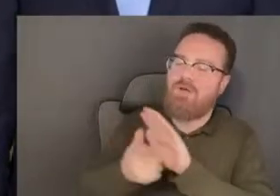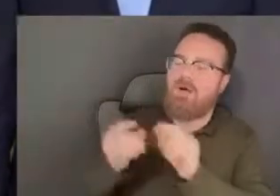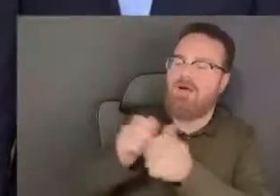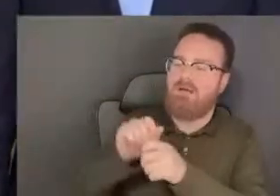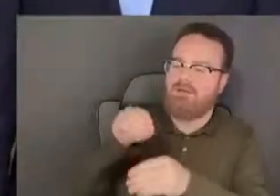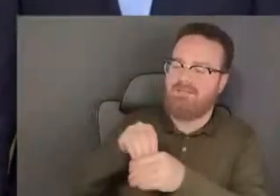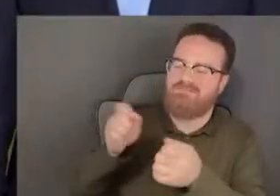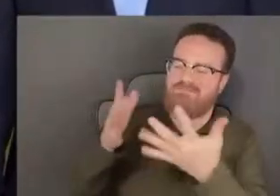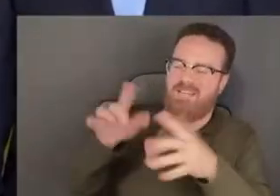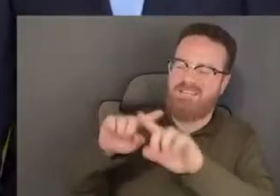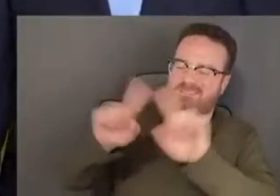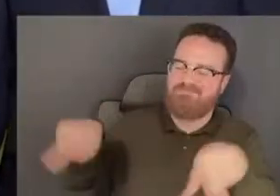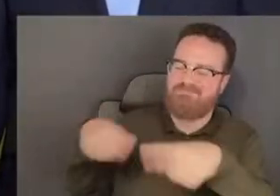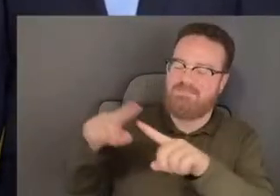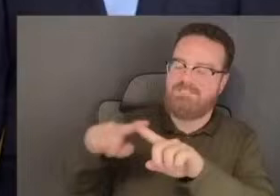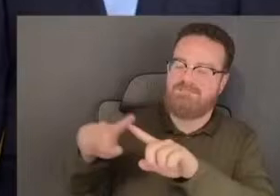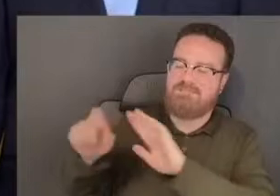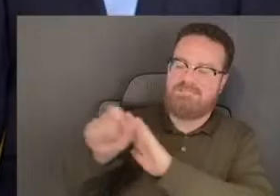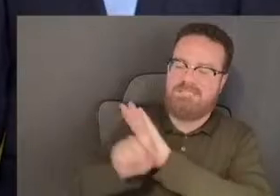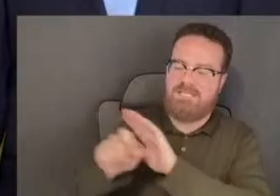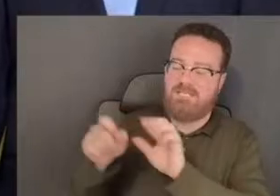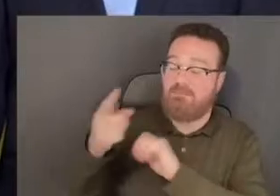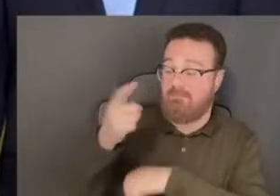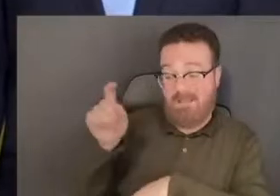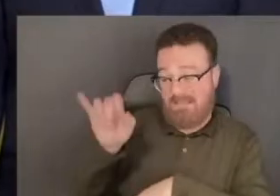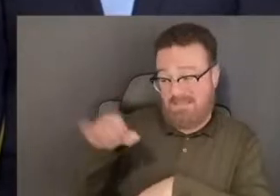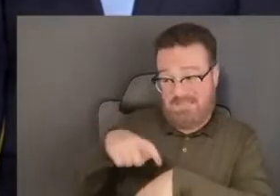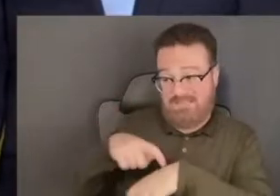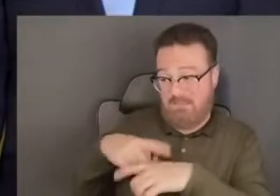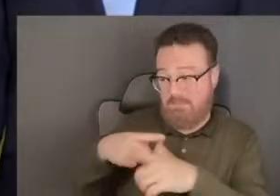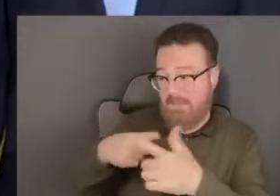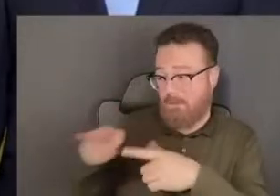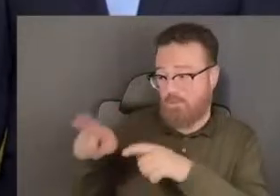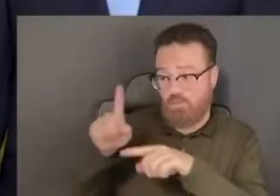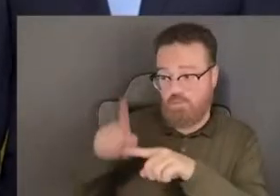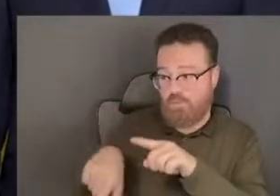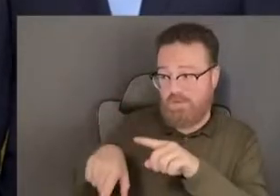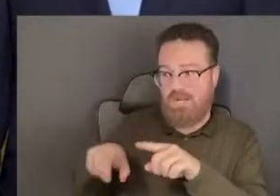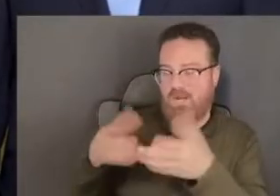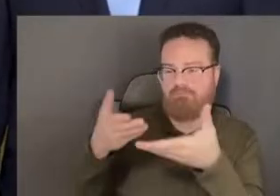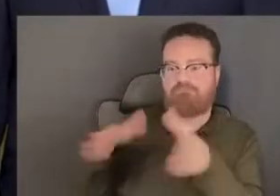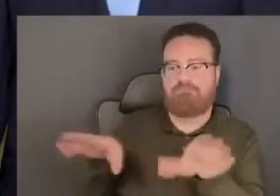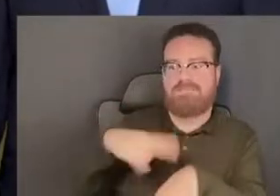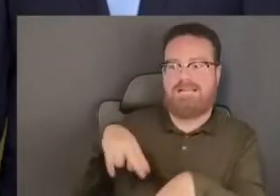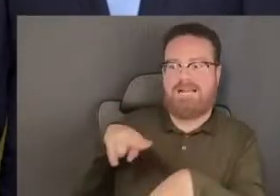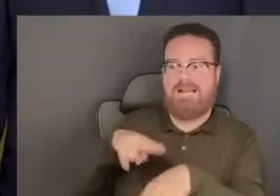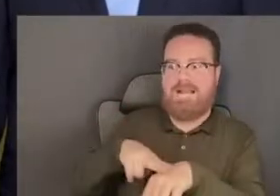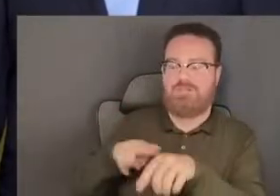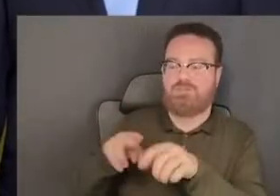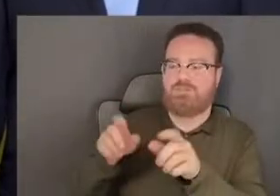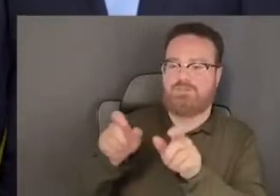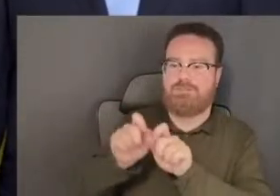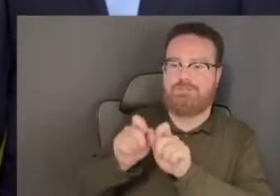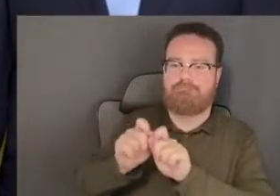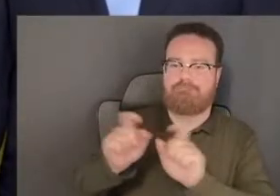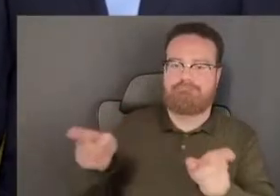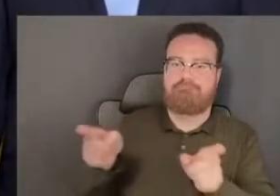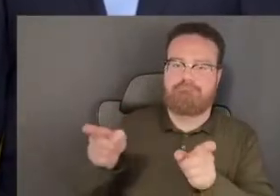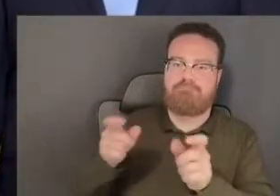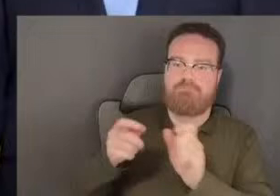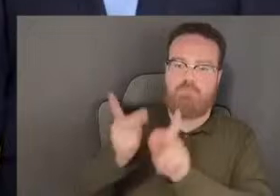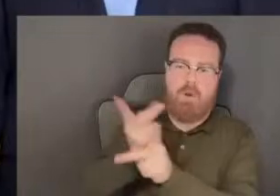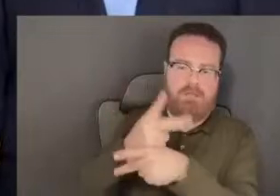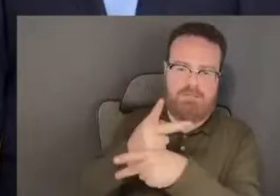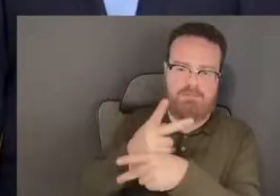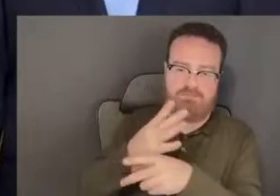capable of marketing nationally distributed products, because we're going to have different regulations in every